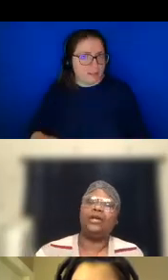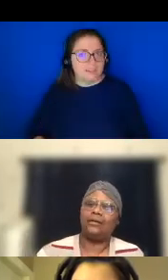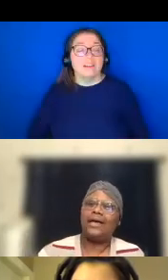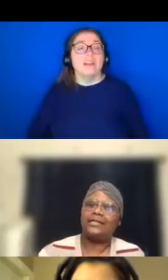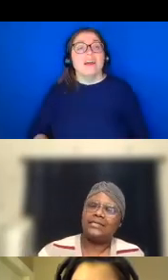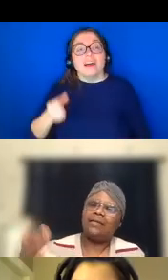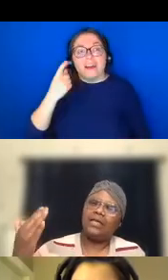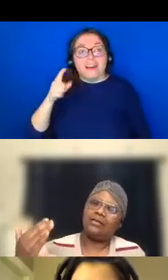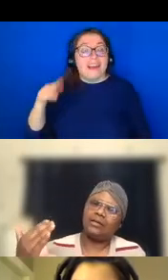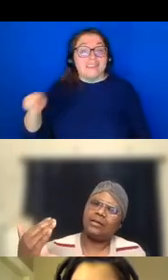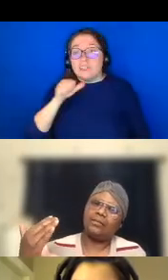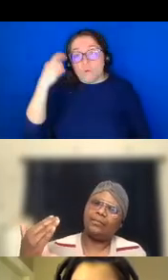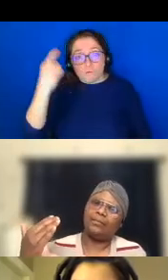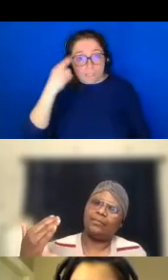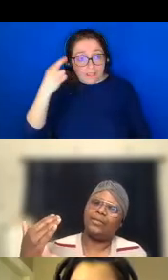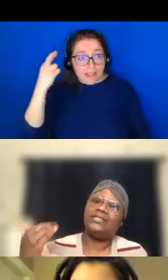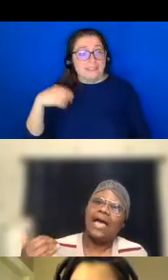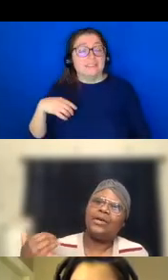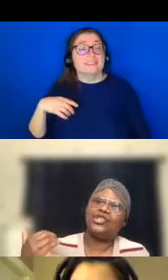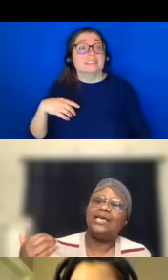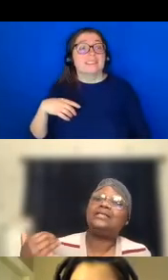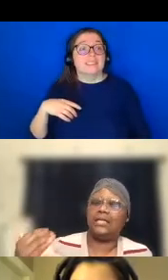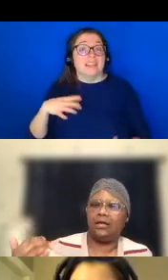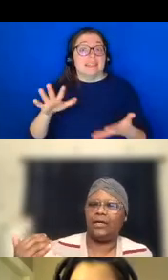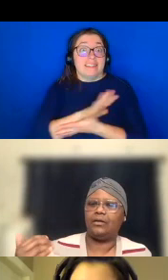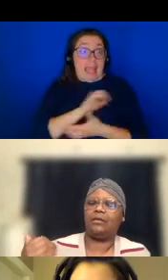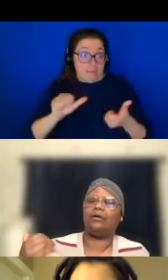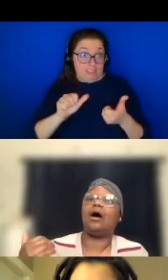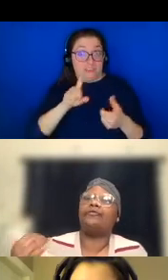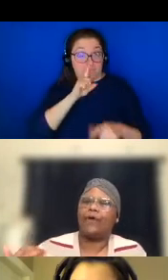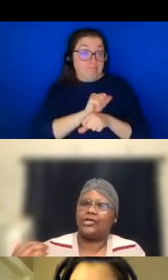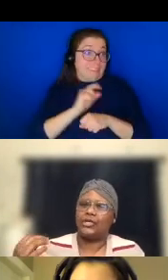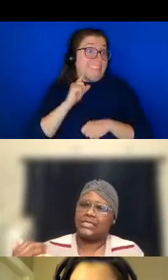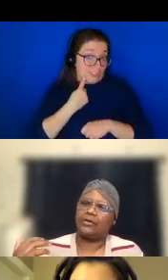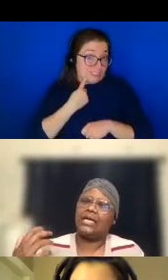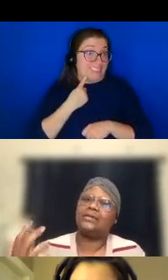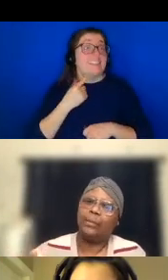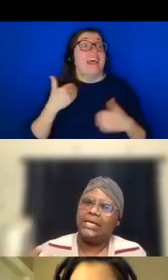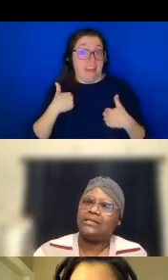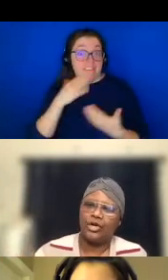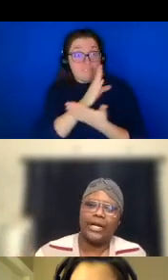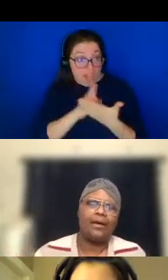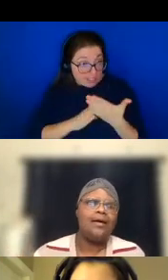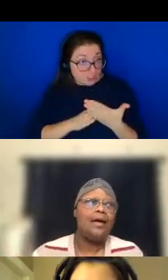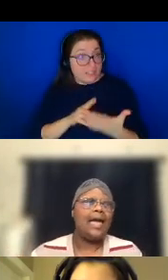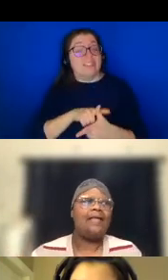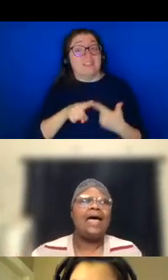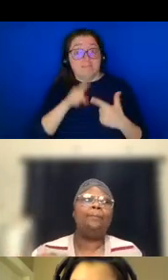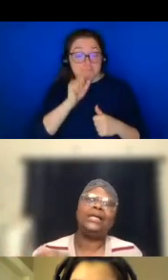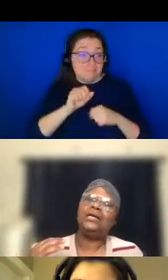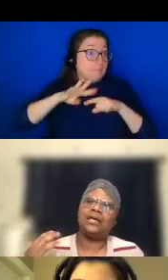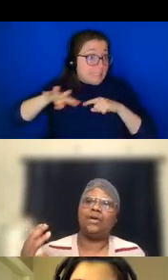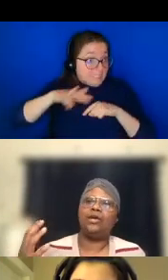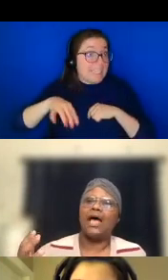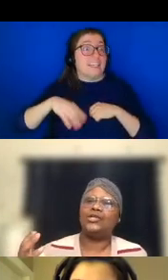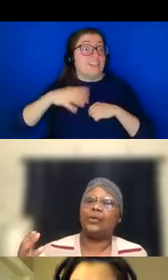don't realize is that the damage is significant. There are fractures, there is a bleed starting, and that